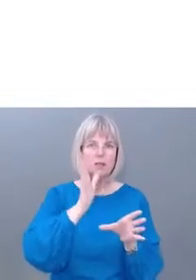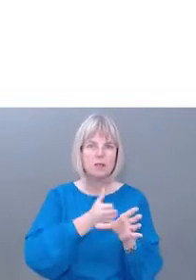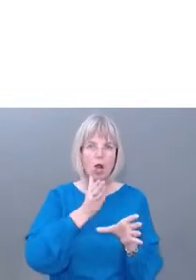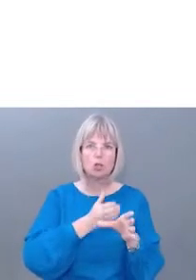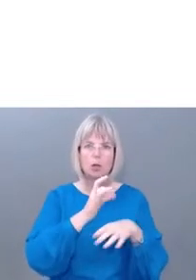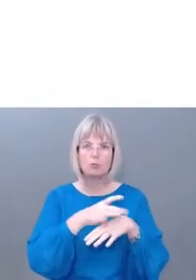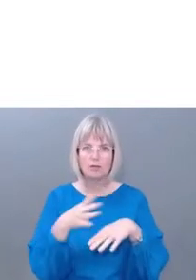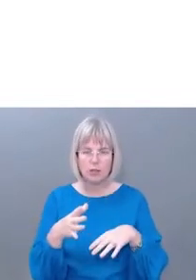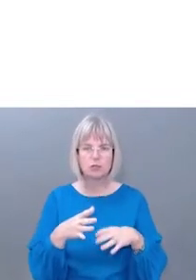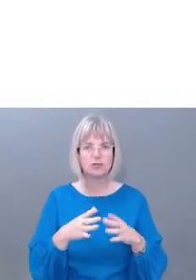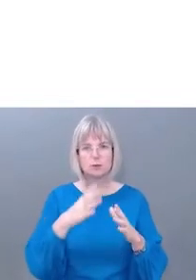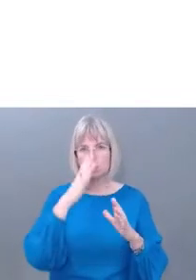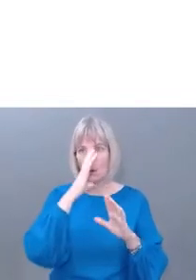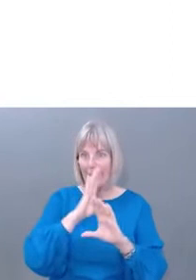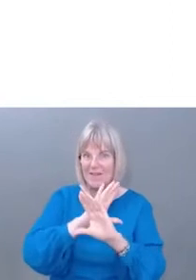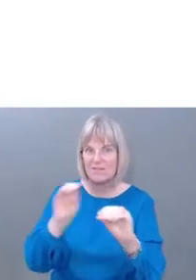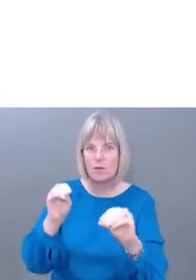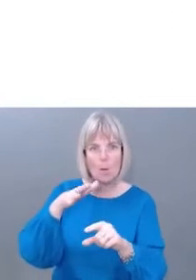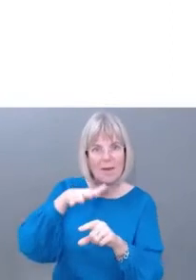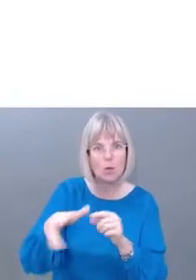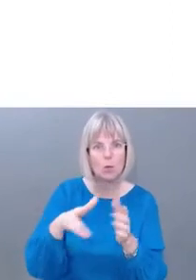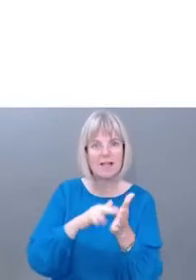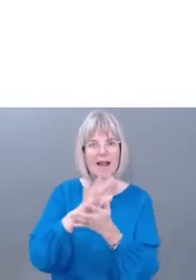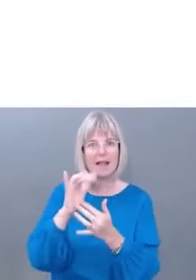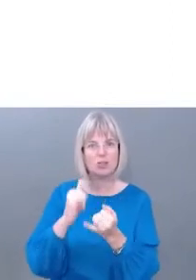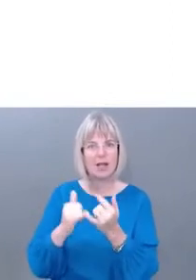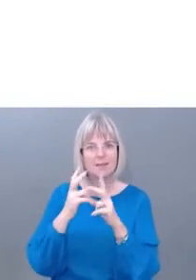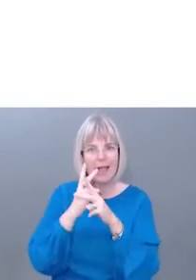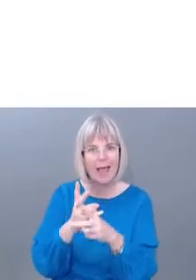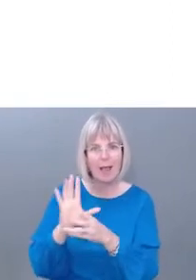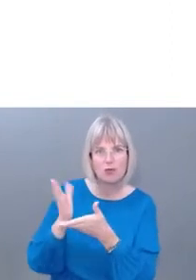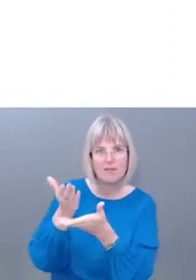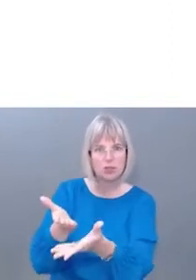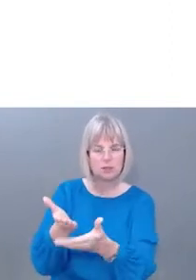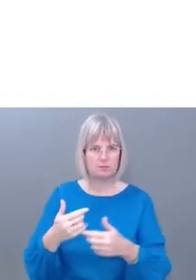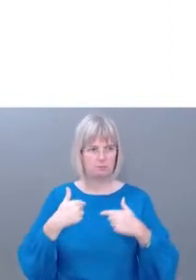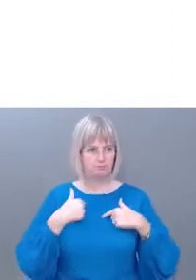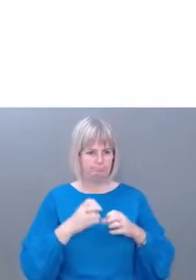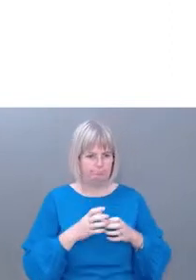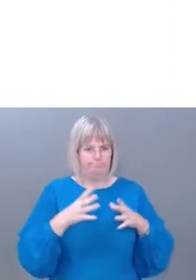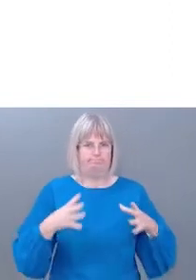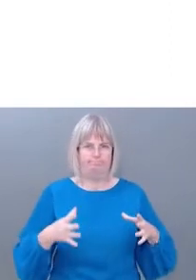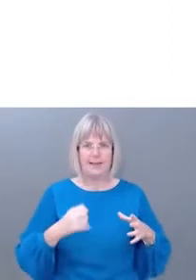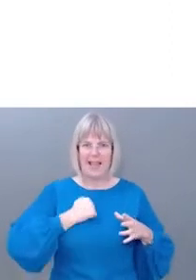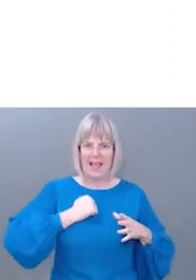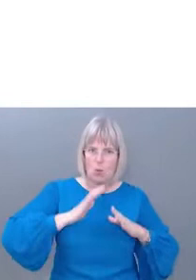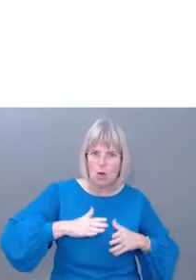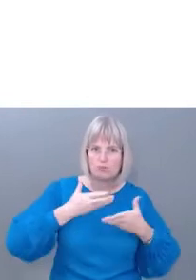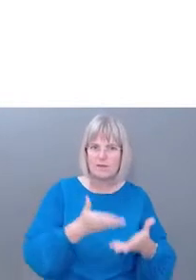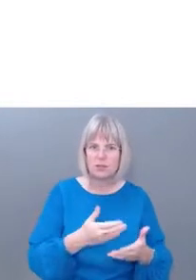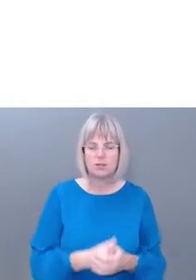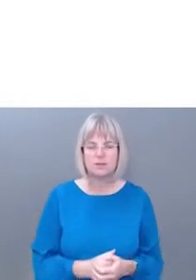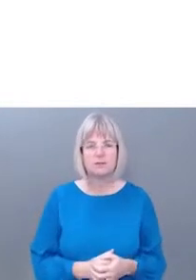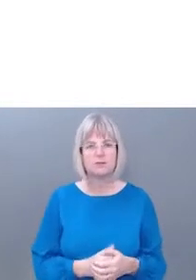NHS healthcare provision and maximise the influence of the psychological professions. And each of our days is themed. So today's theme